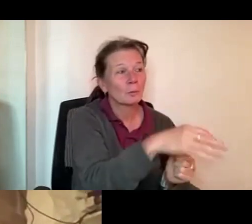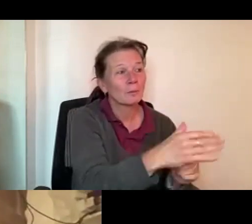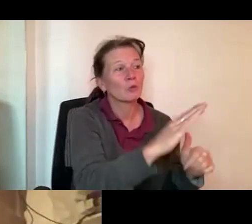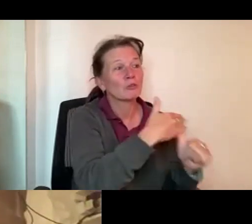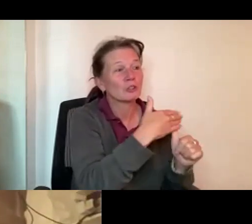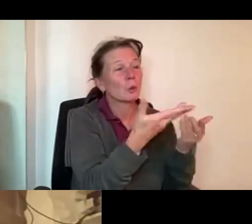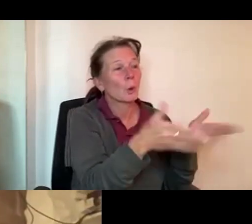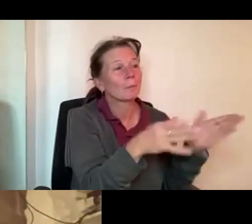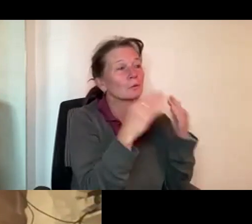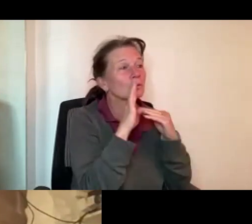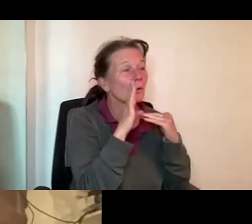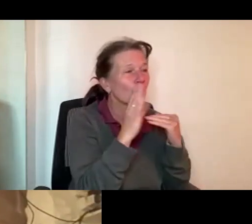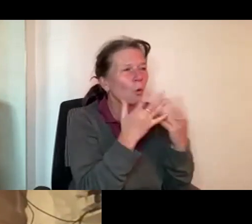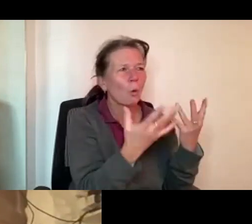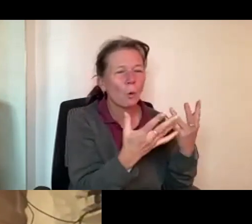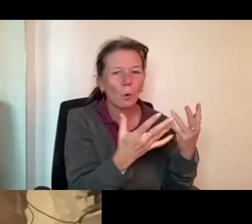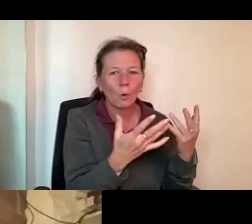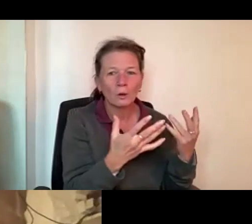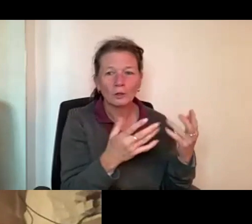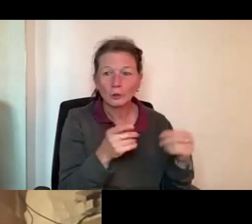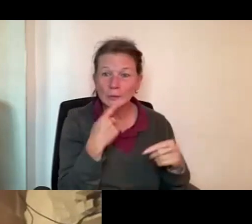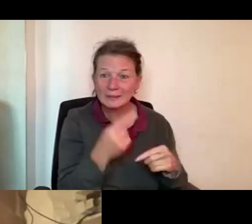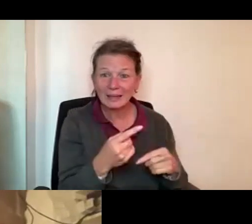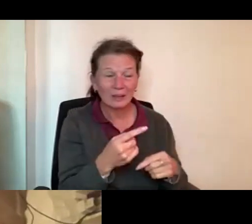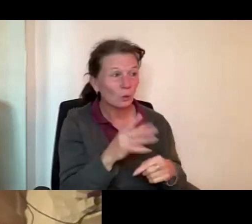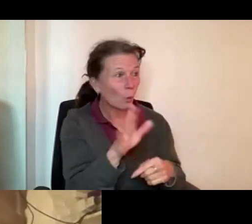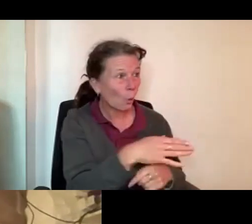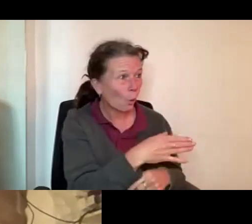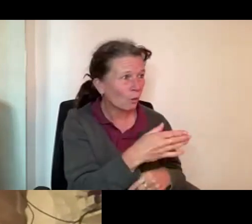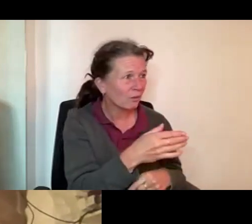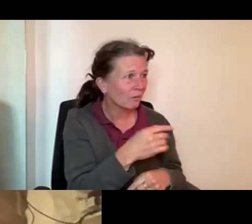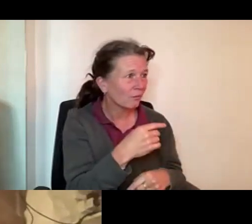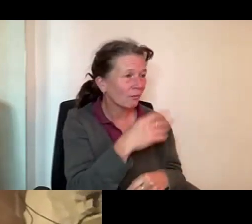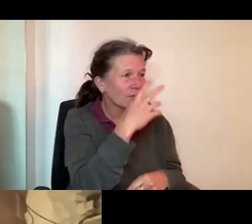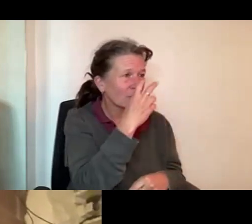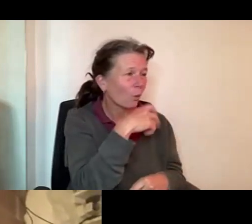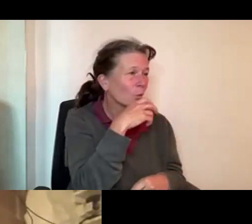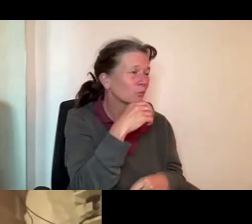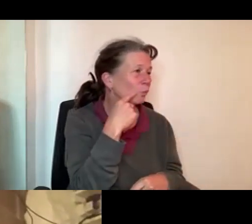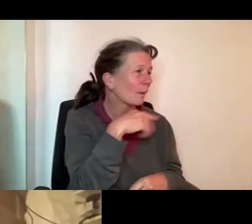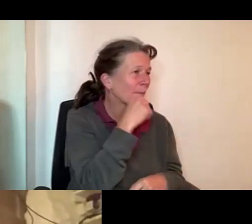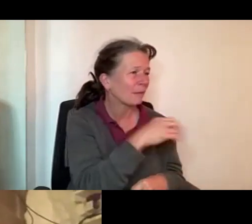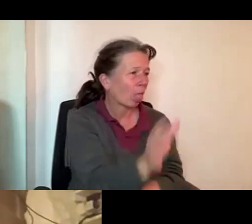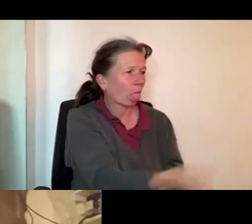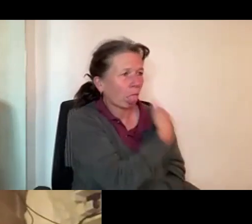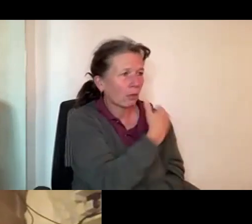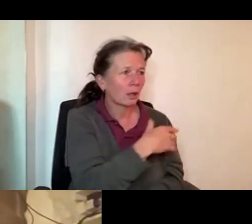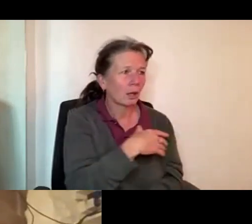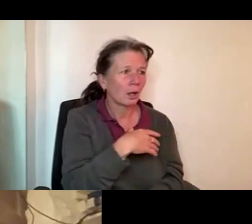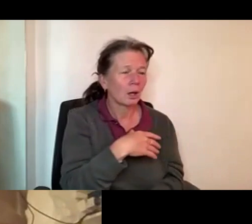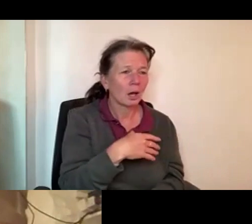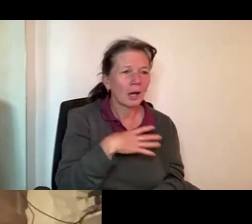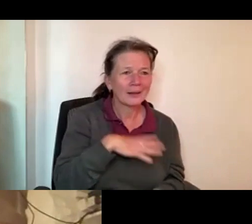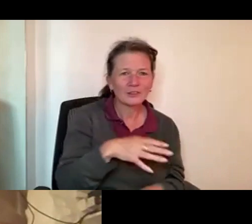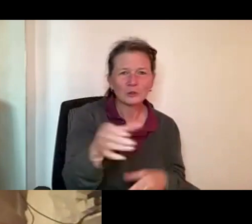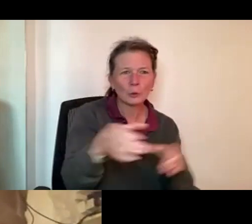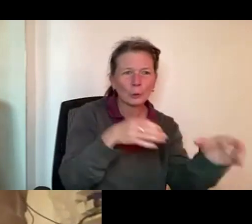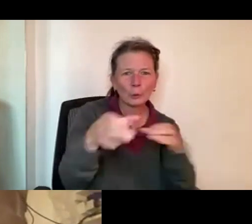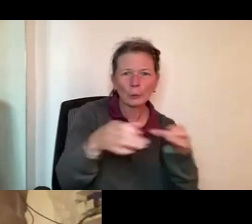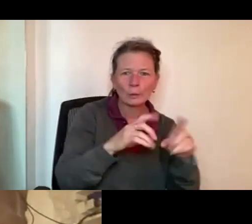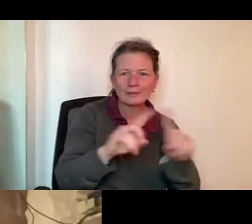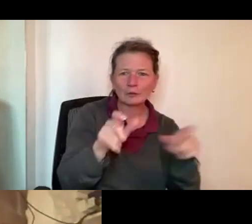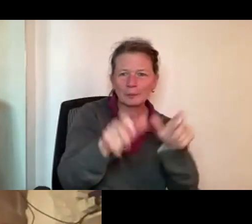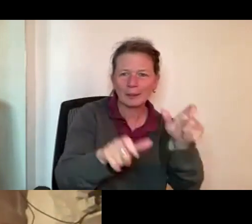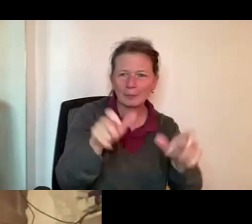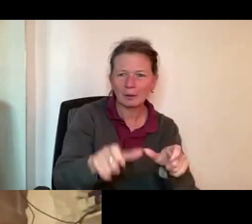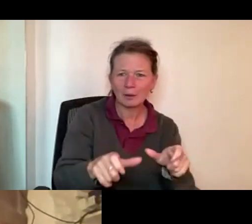call, or are you saying, actually, I don't want any of those people, I'm just going to pick people that I know? Because I think that's quite different from a sort